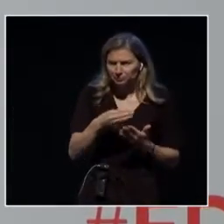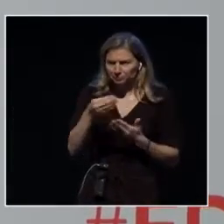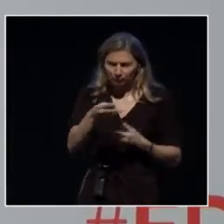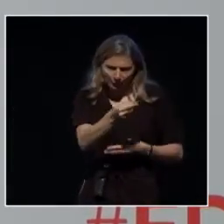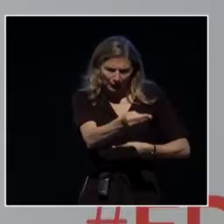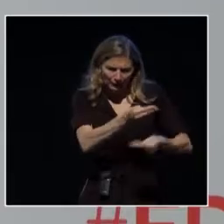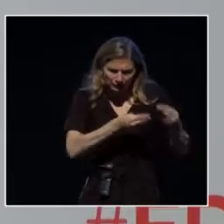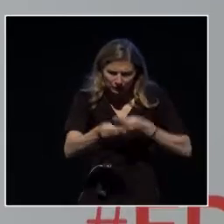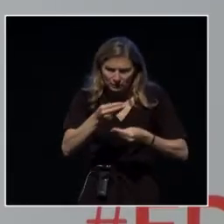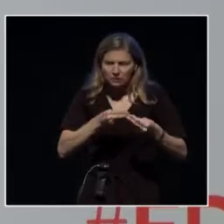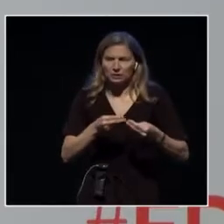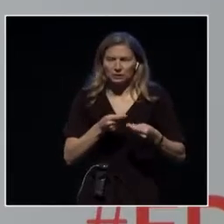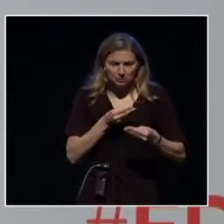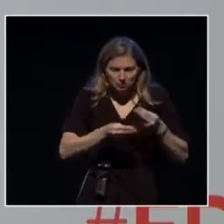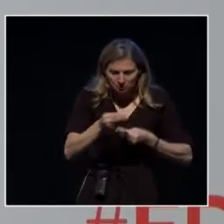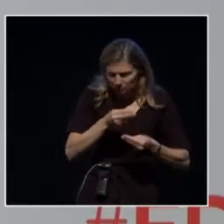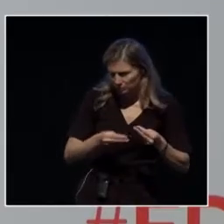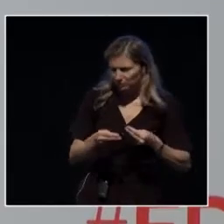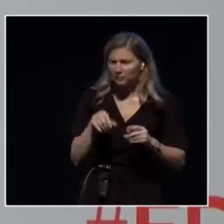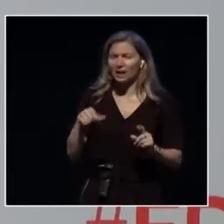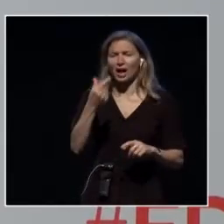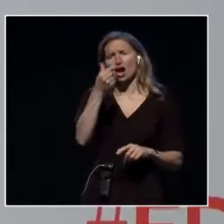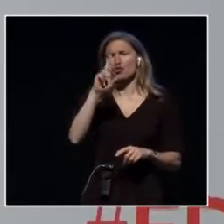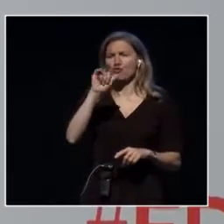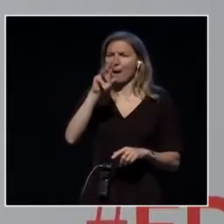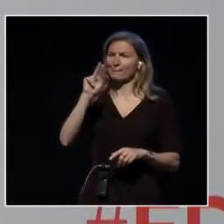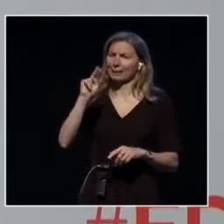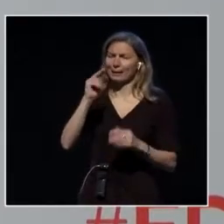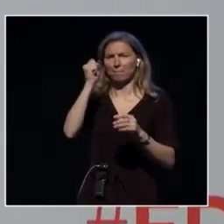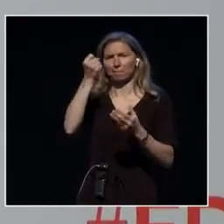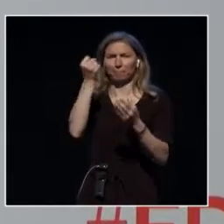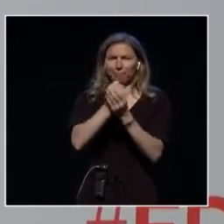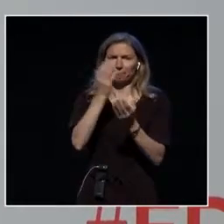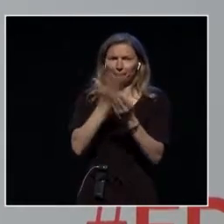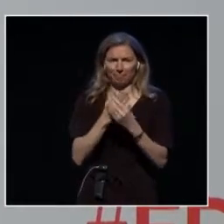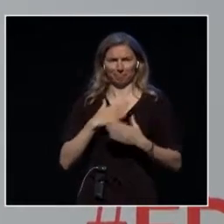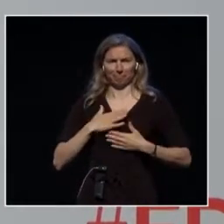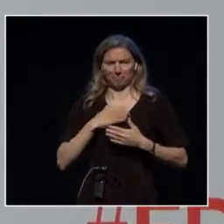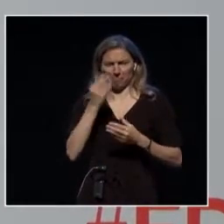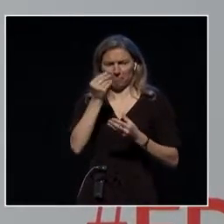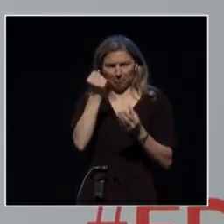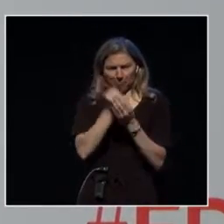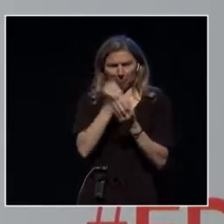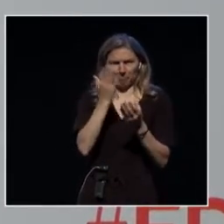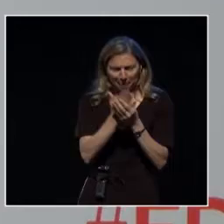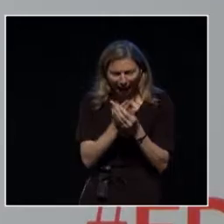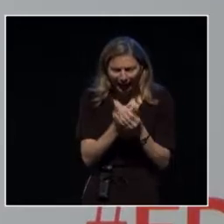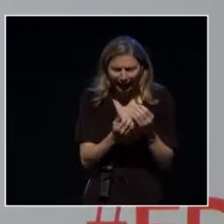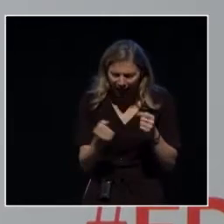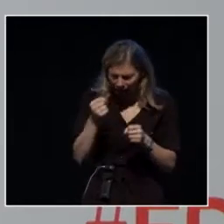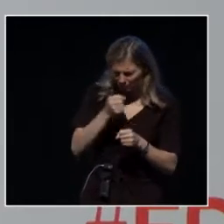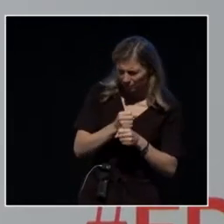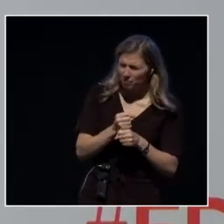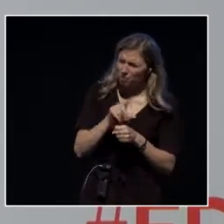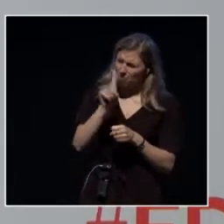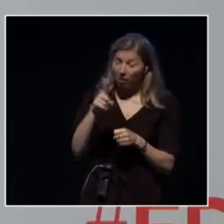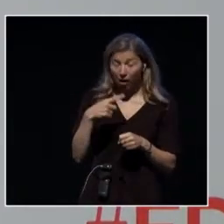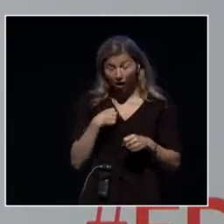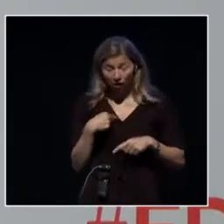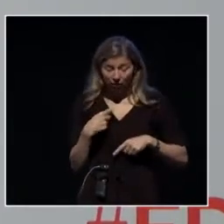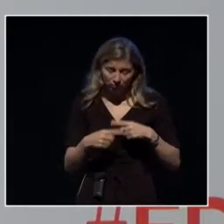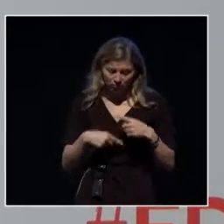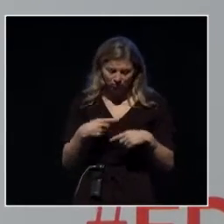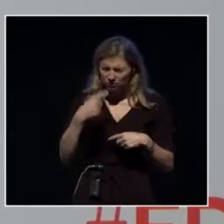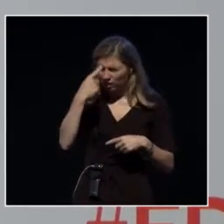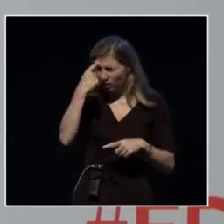a bank out of it, called it Grameen Bank, and so on, lending money. And it created a lot of questions in my mind, and I raised